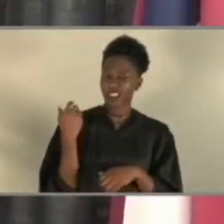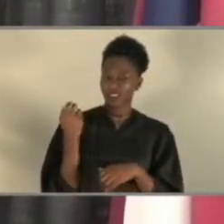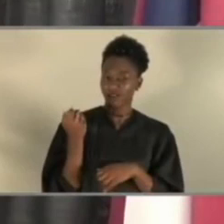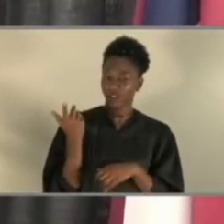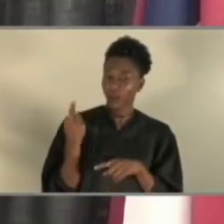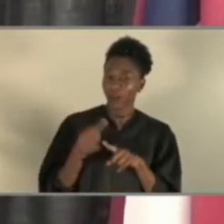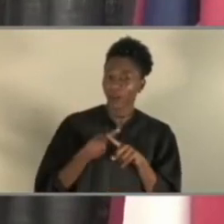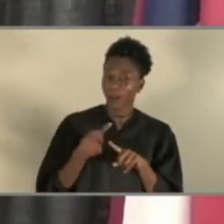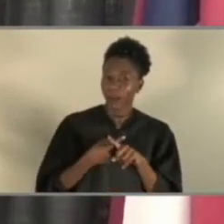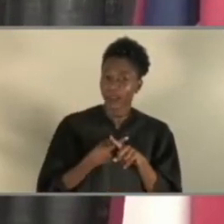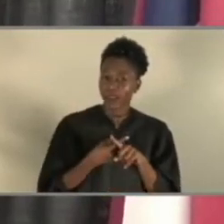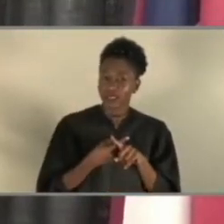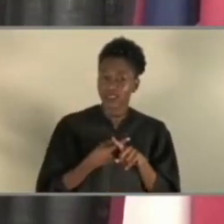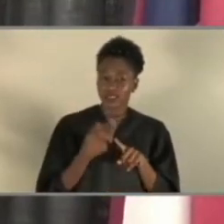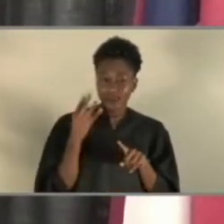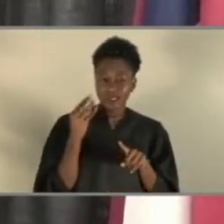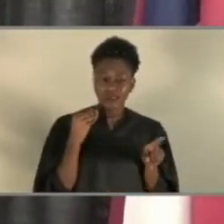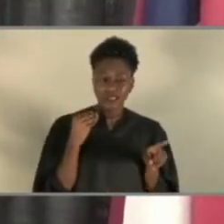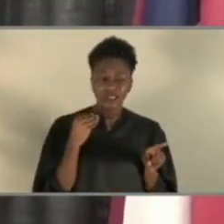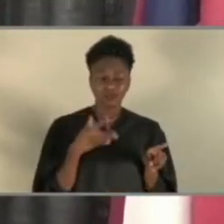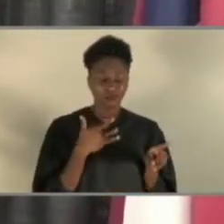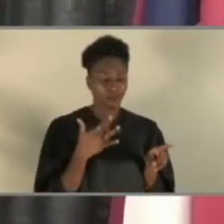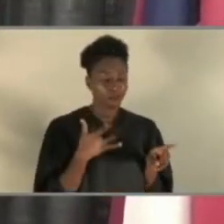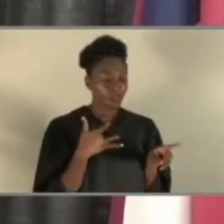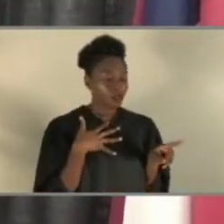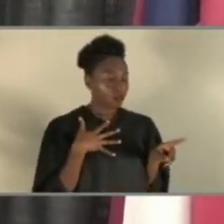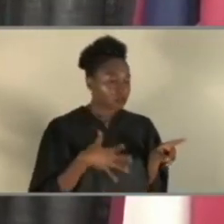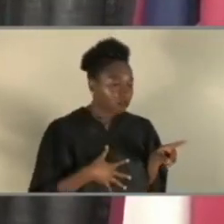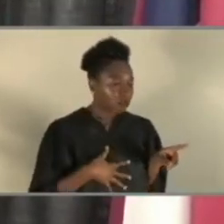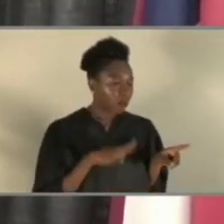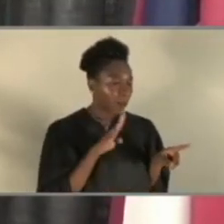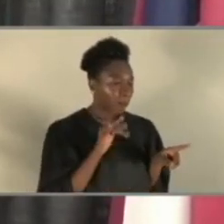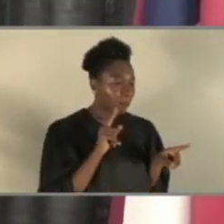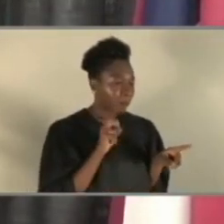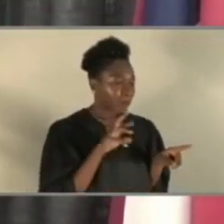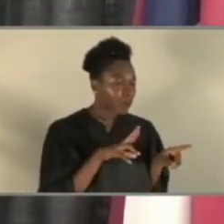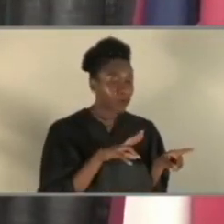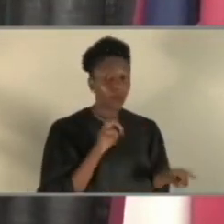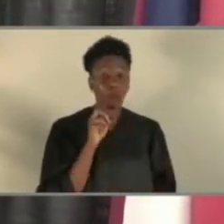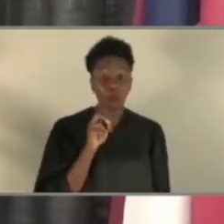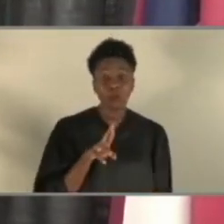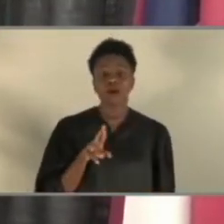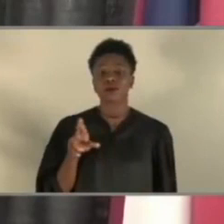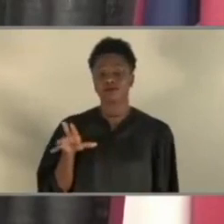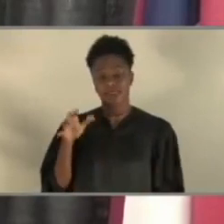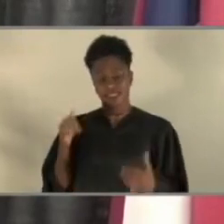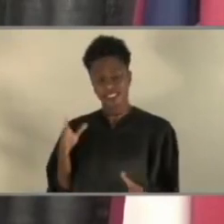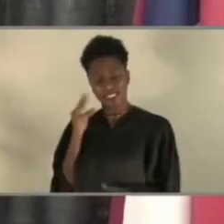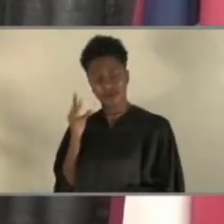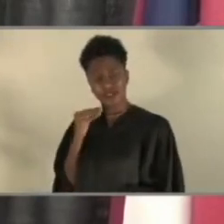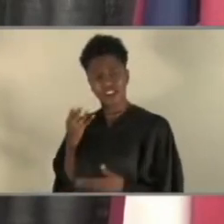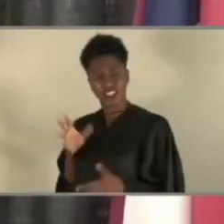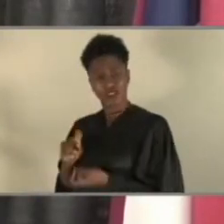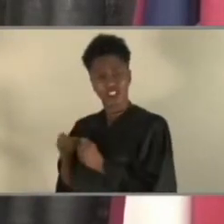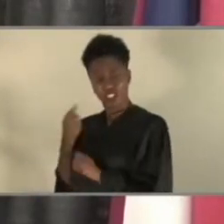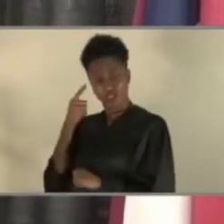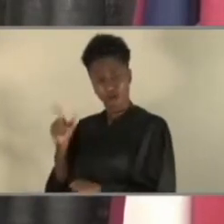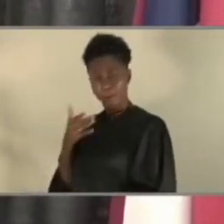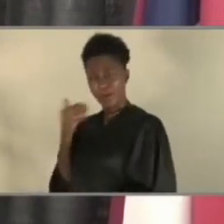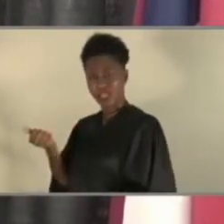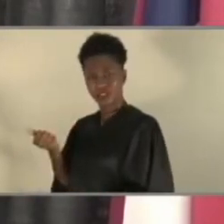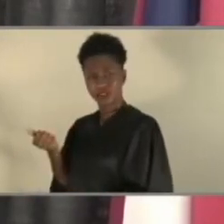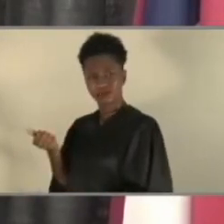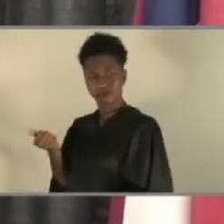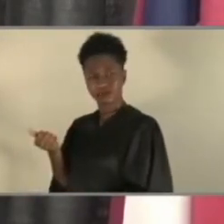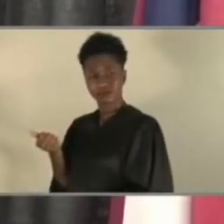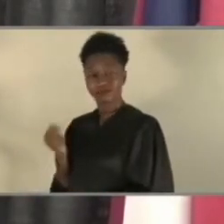them make you bitter, or you can take this experience and let it change you for the better.